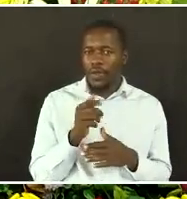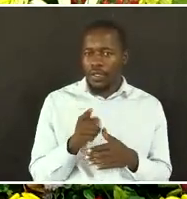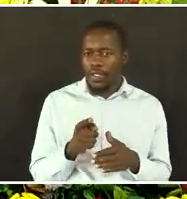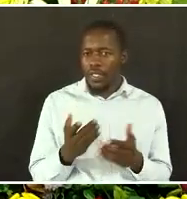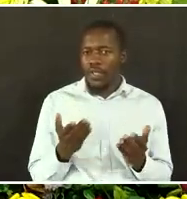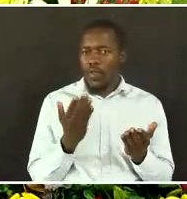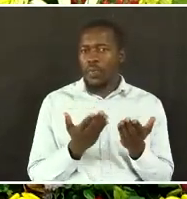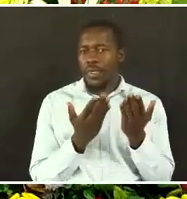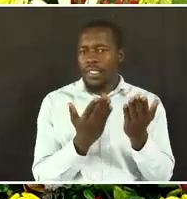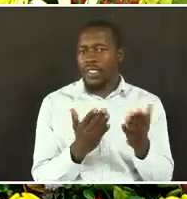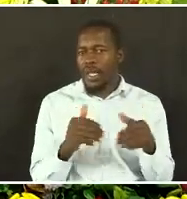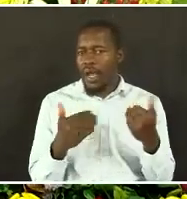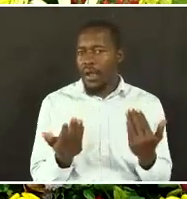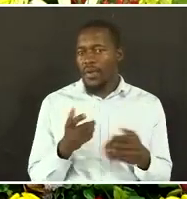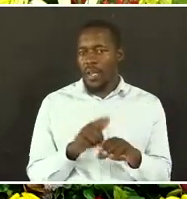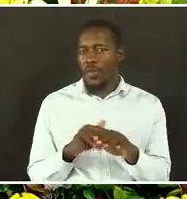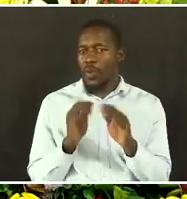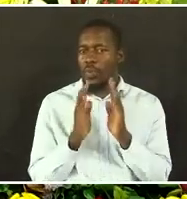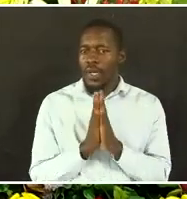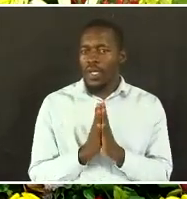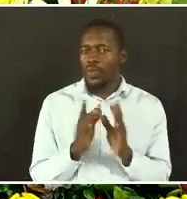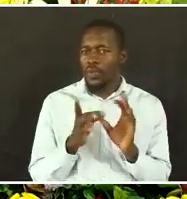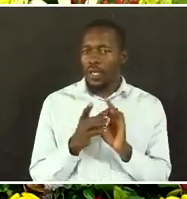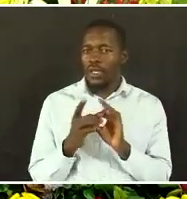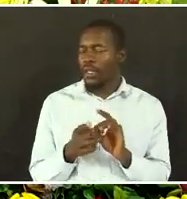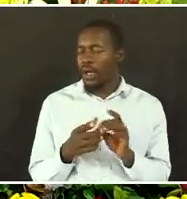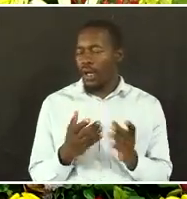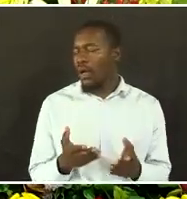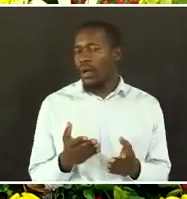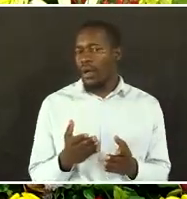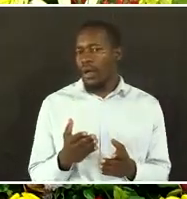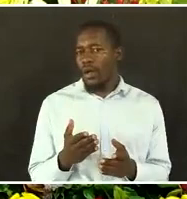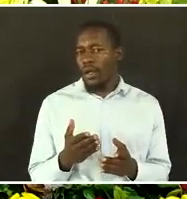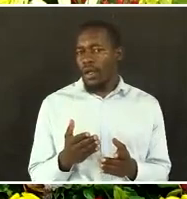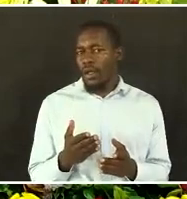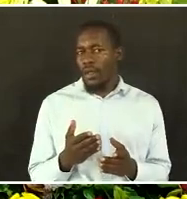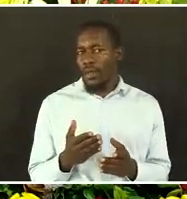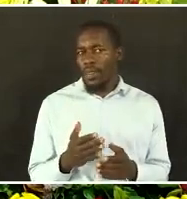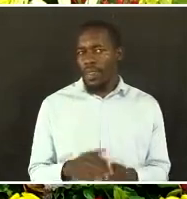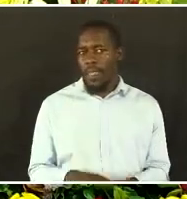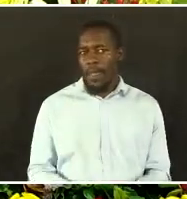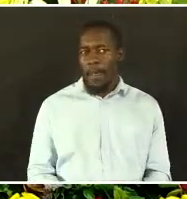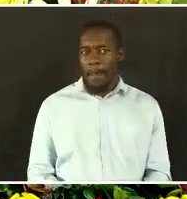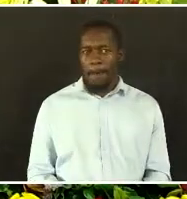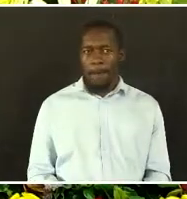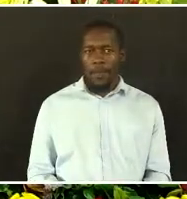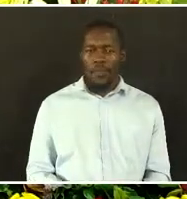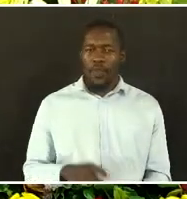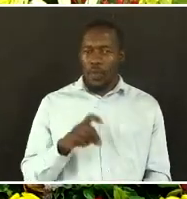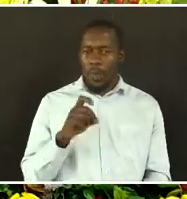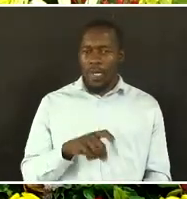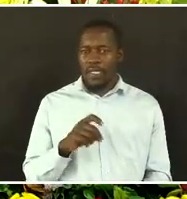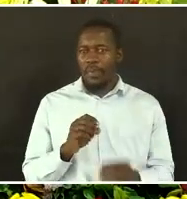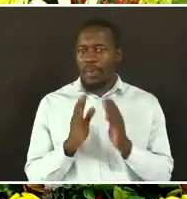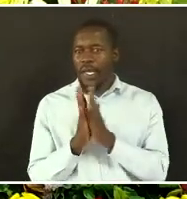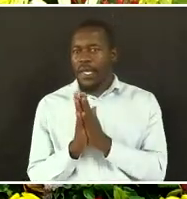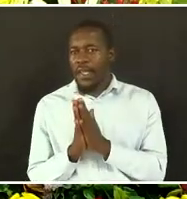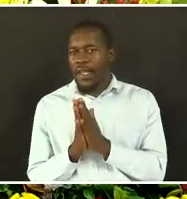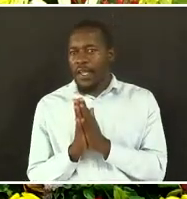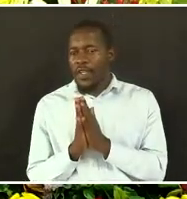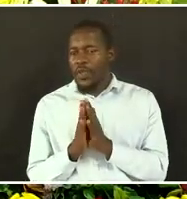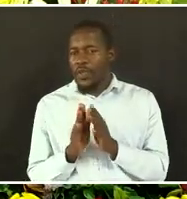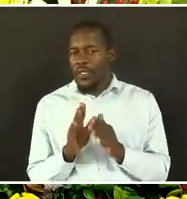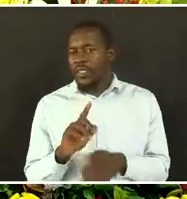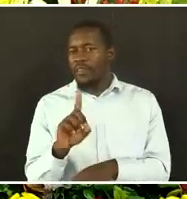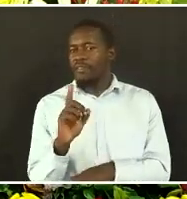as you pray to them, have you made yourself, have you had a meeting with yourself and God? Because this is a